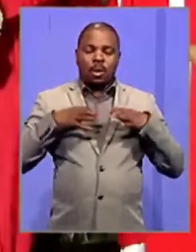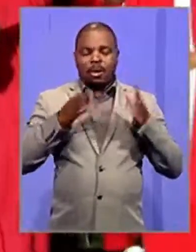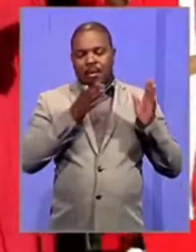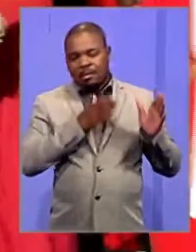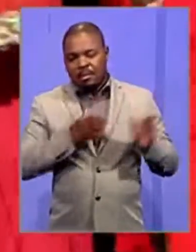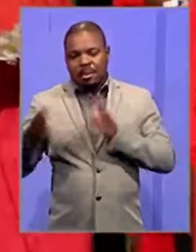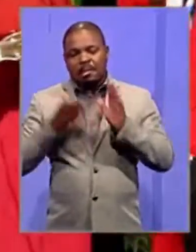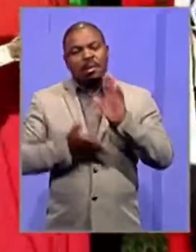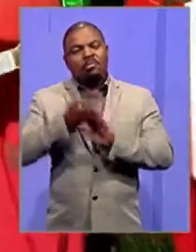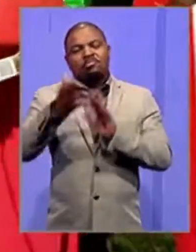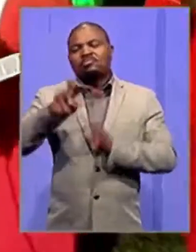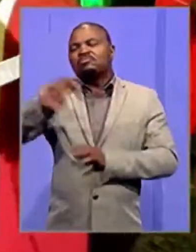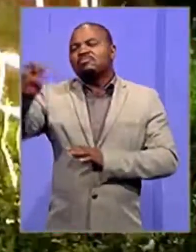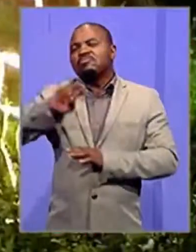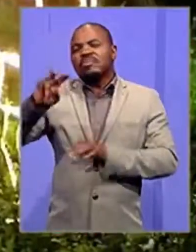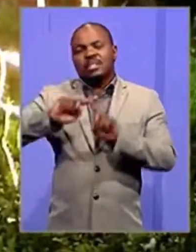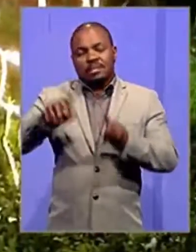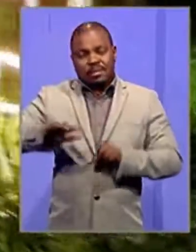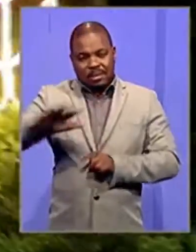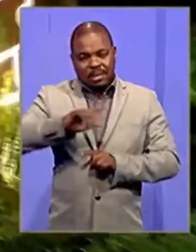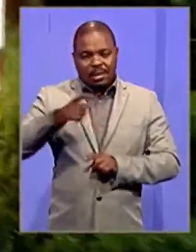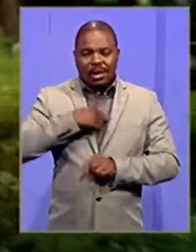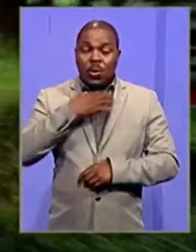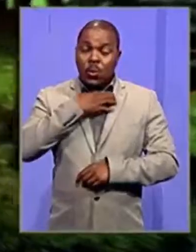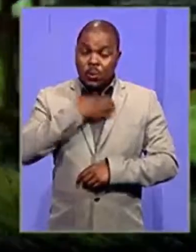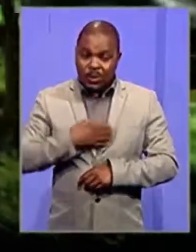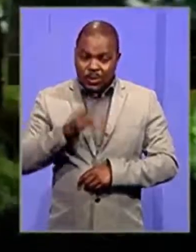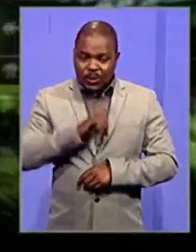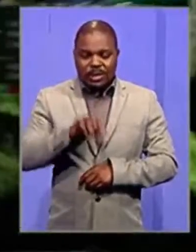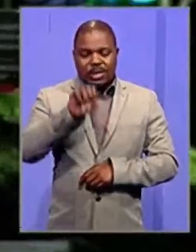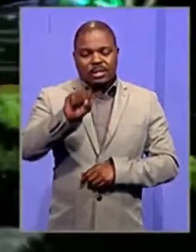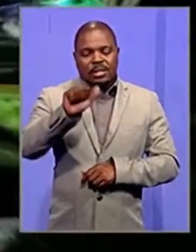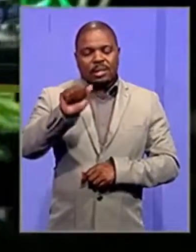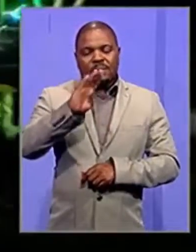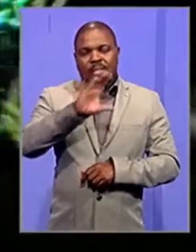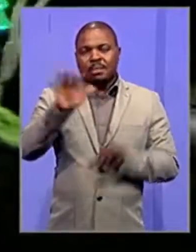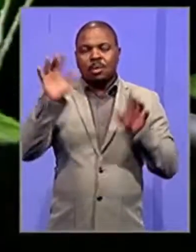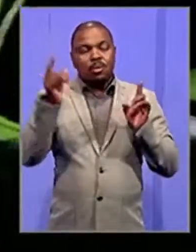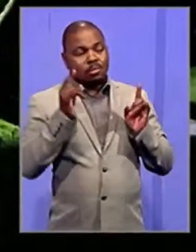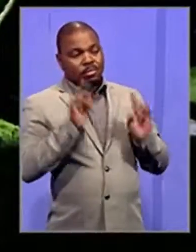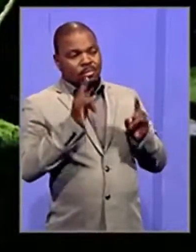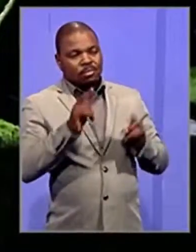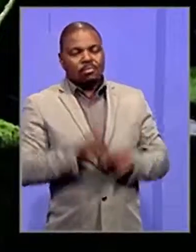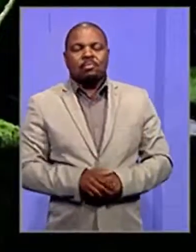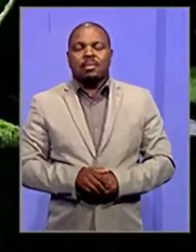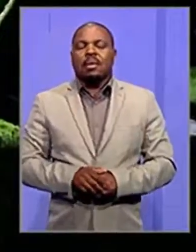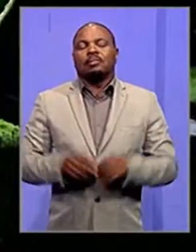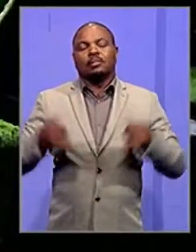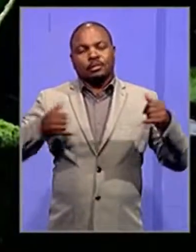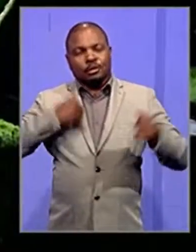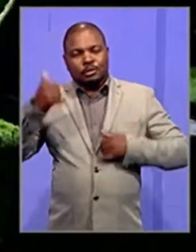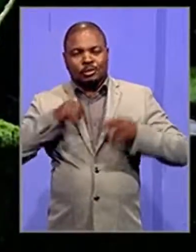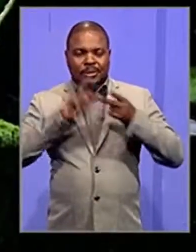ho ya dibakeng tse fapaneng. Re lakaletsa babuhi ba SABC matsatsi a monyaka le